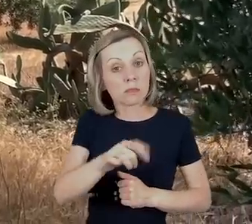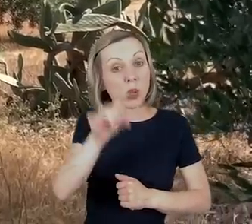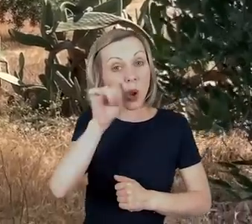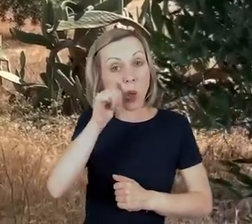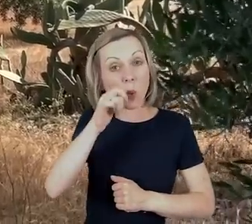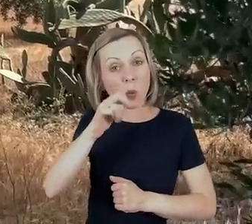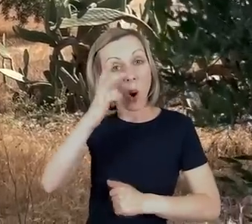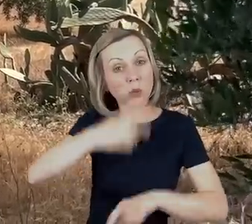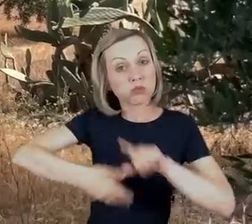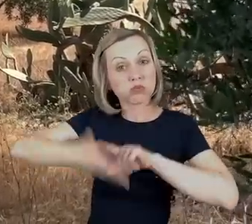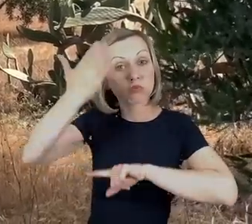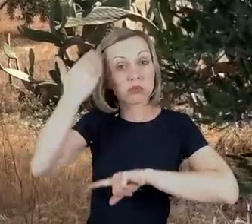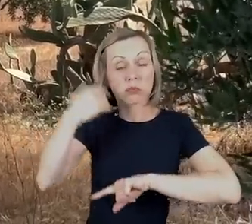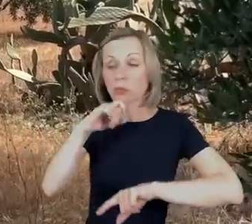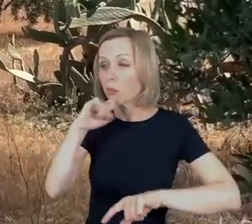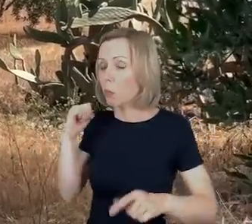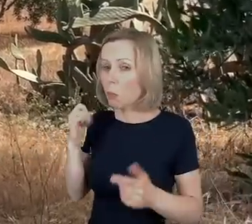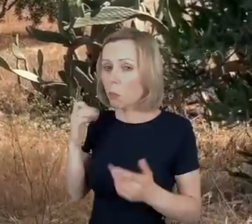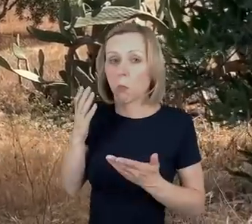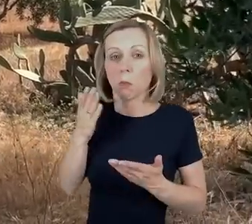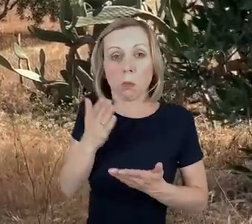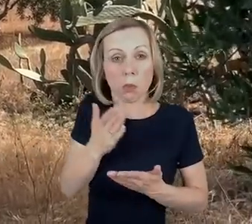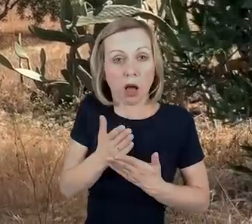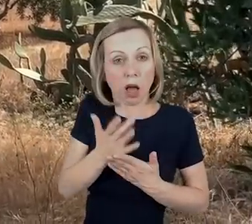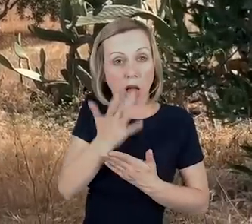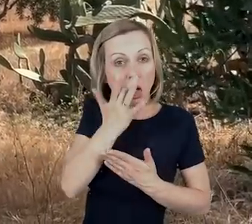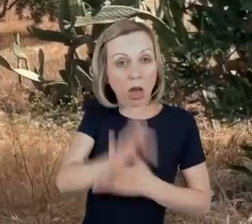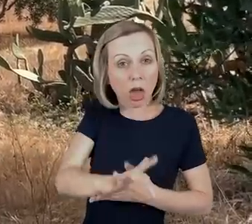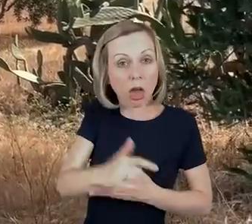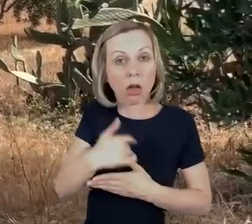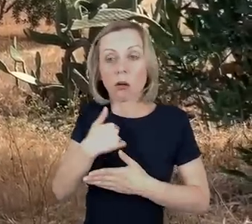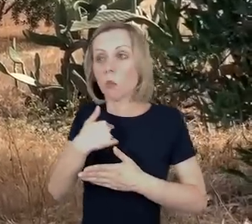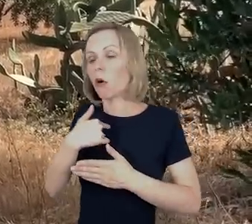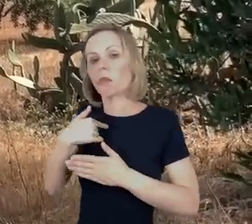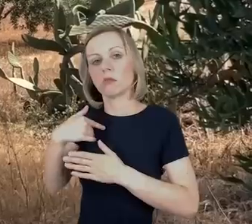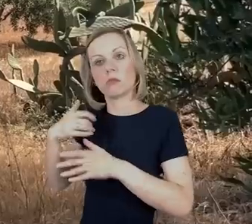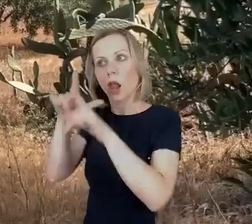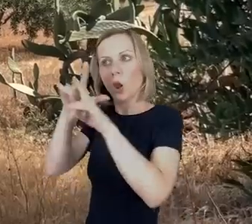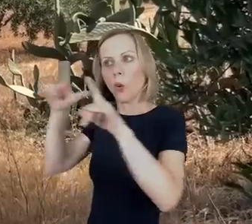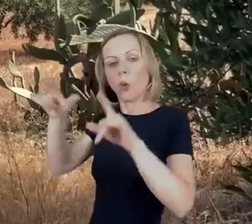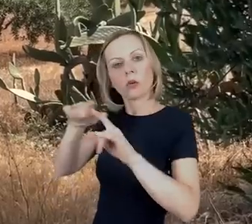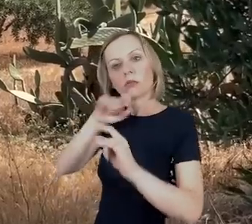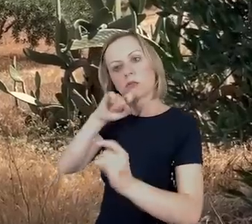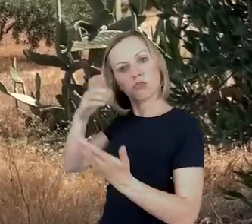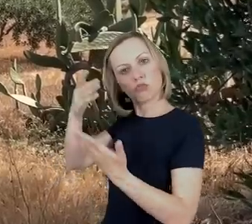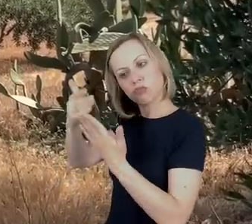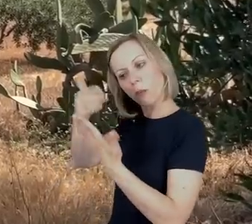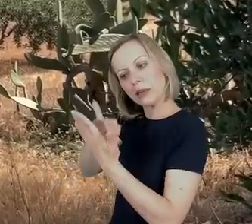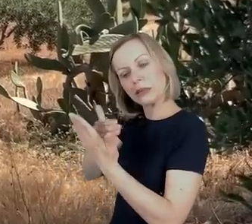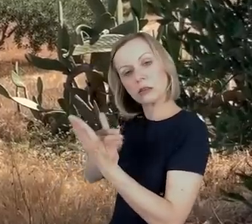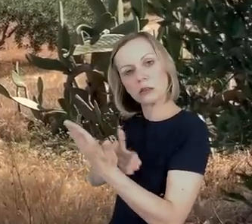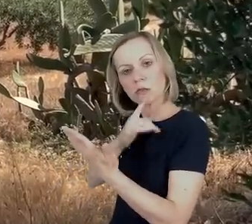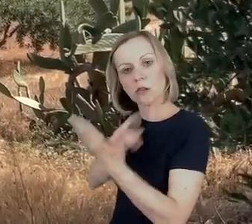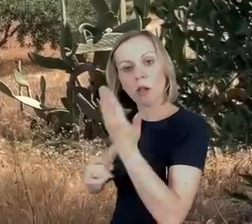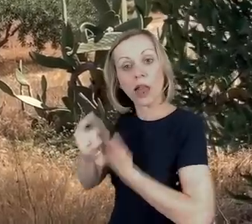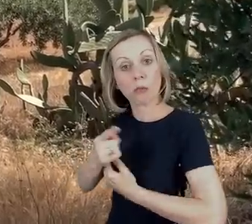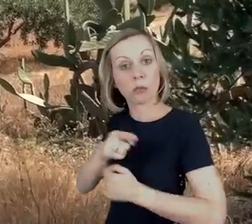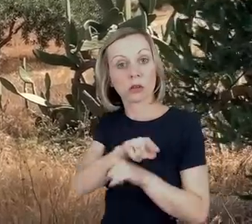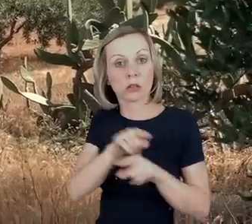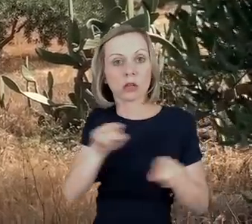Again, you have heard what it was said in ancient times. You shall not swear falsely, but carry out your vows you have made to the